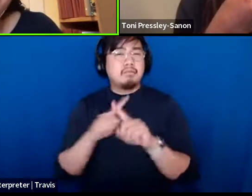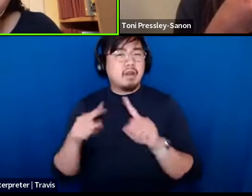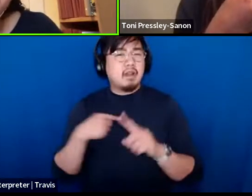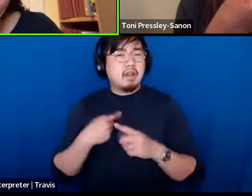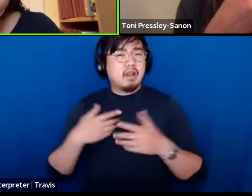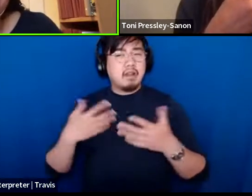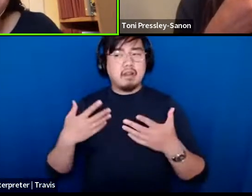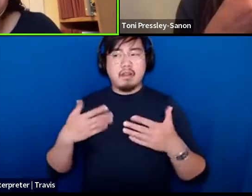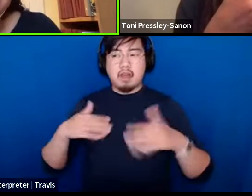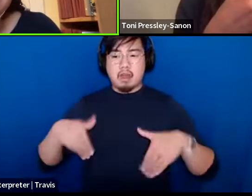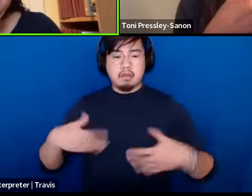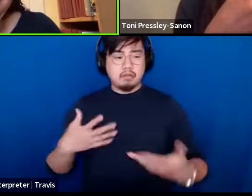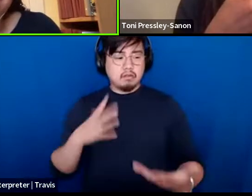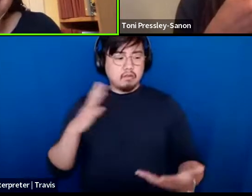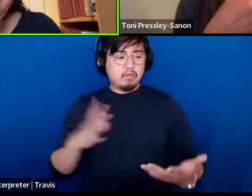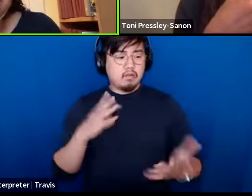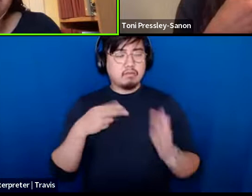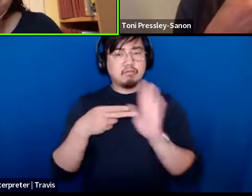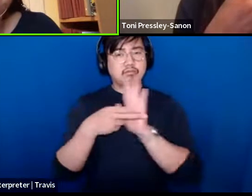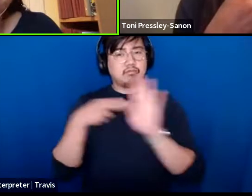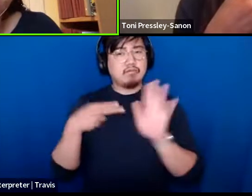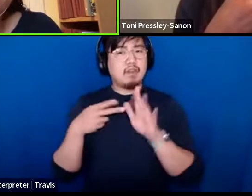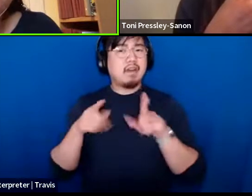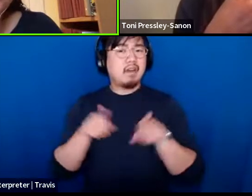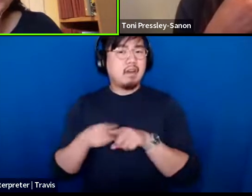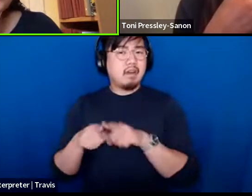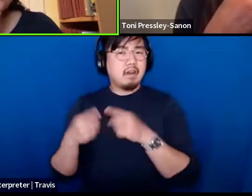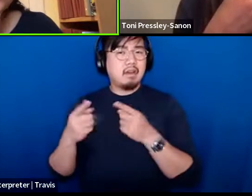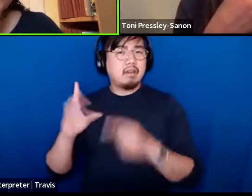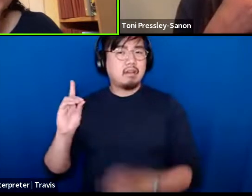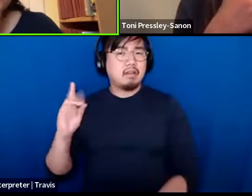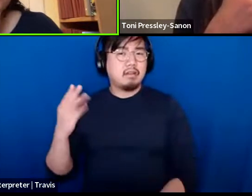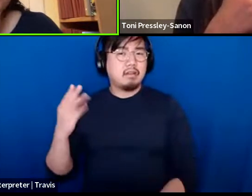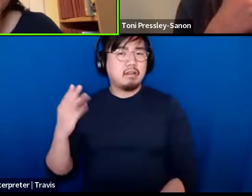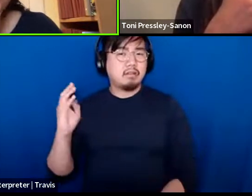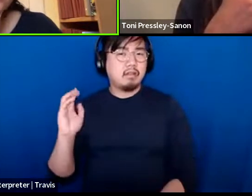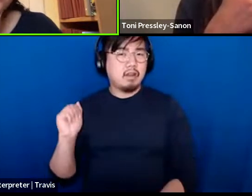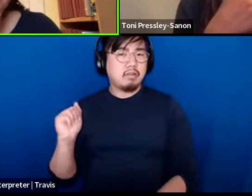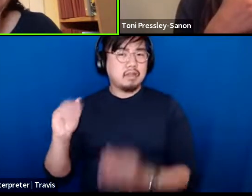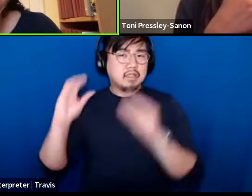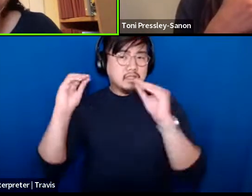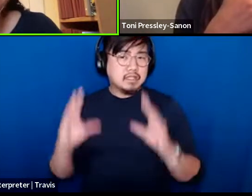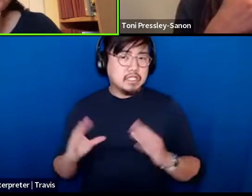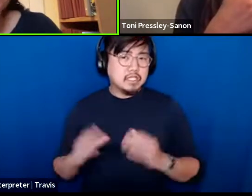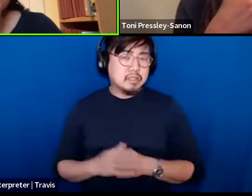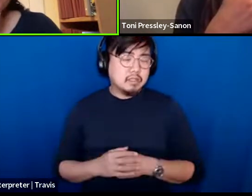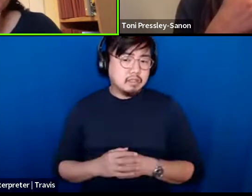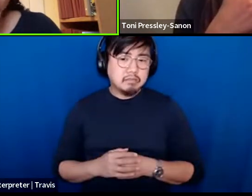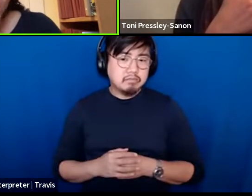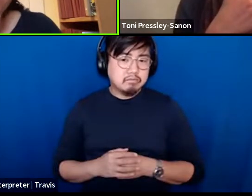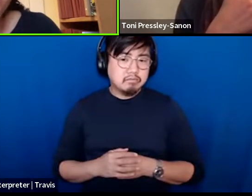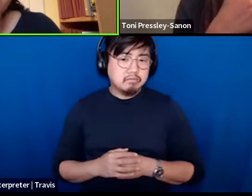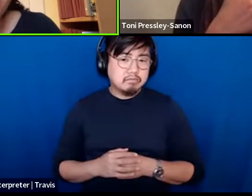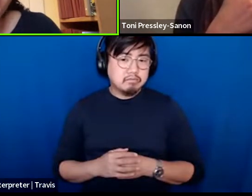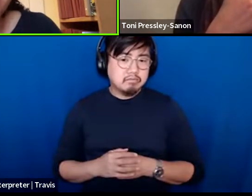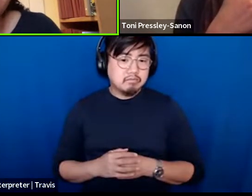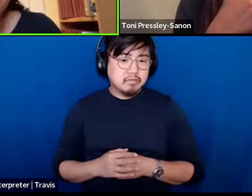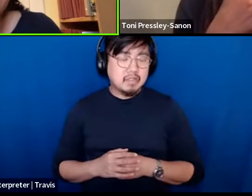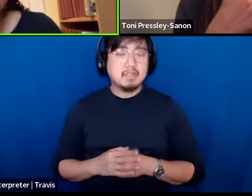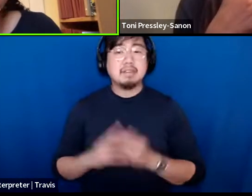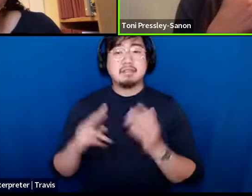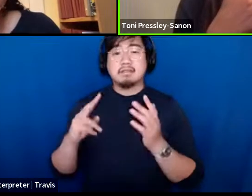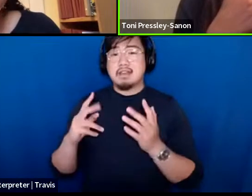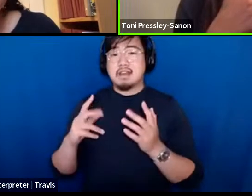formally recognized in any traditions as a Dharma teacher. Mm-hmm. I didn't really start from that